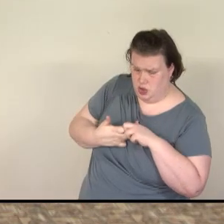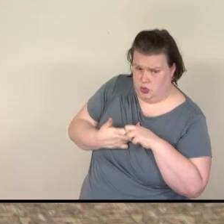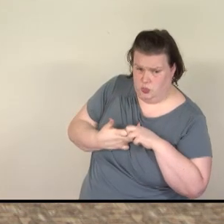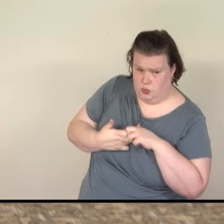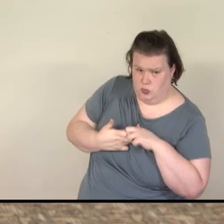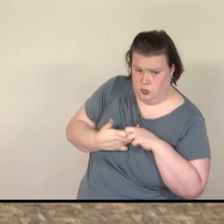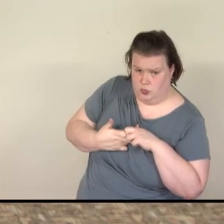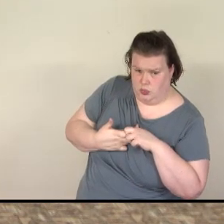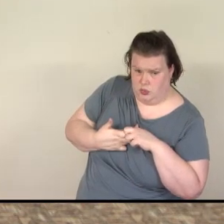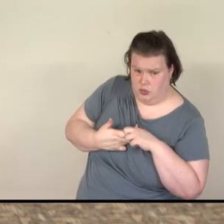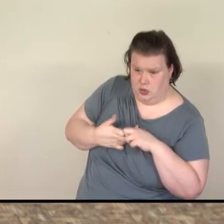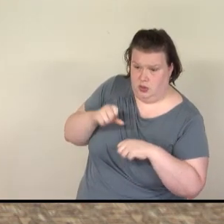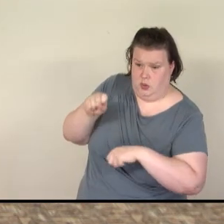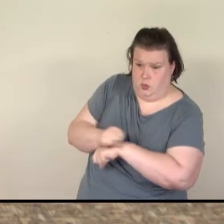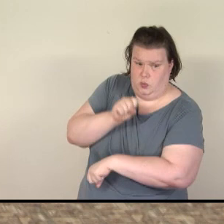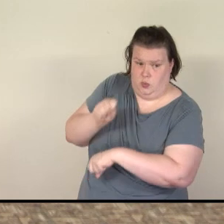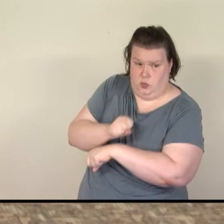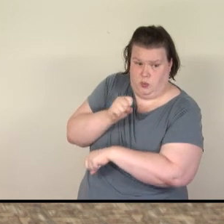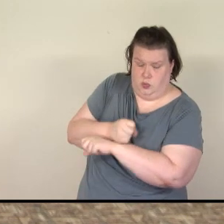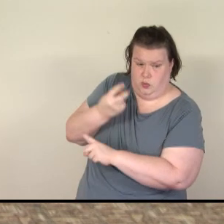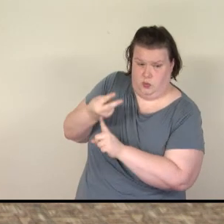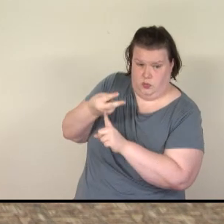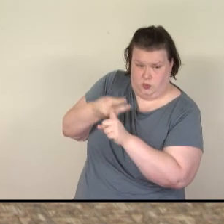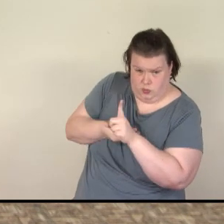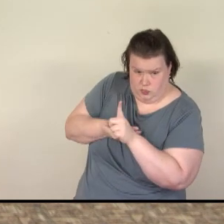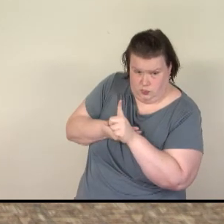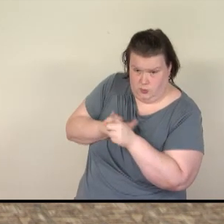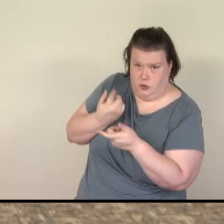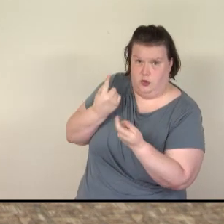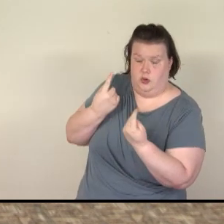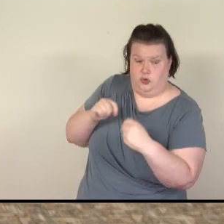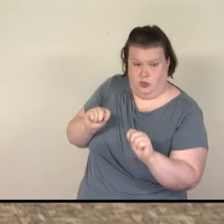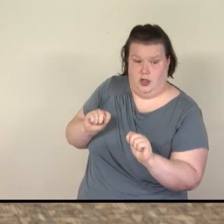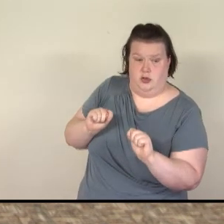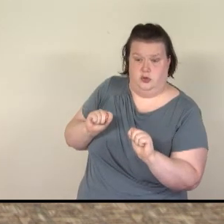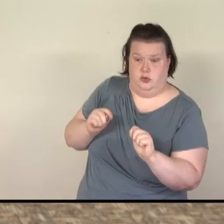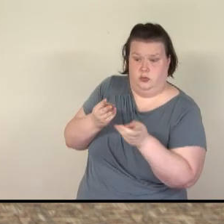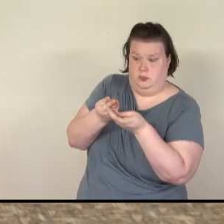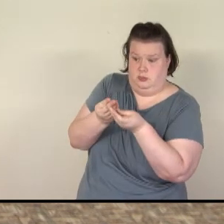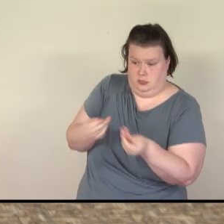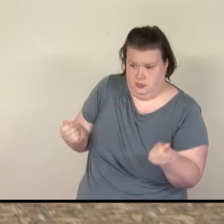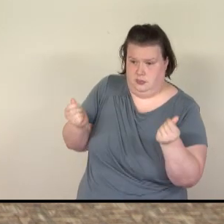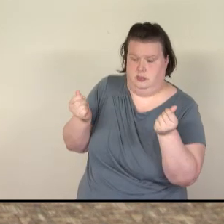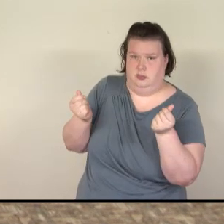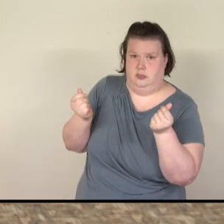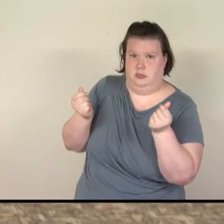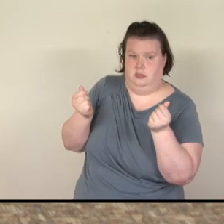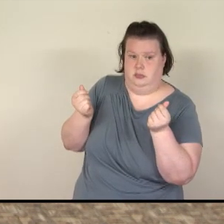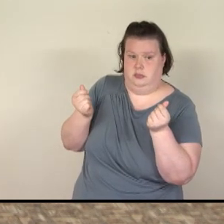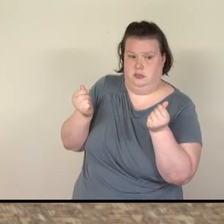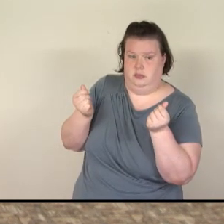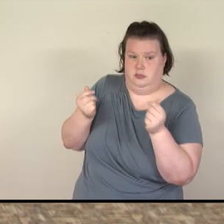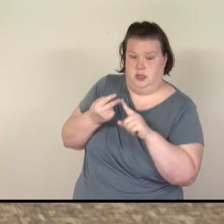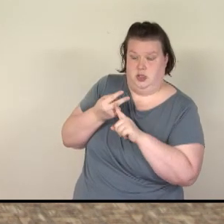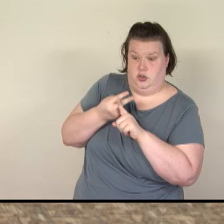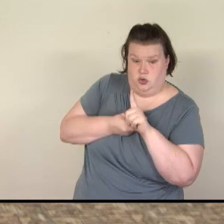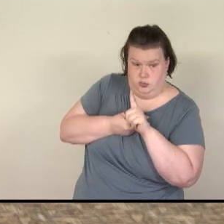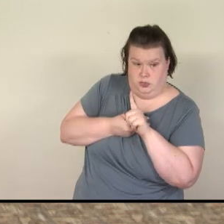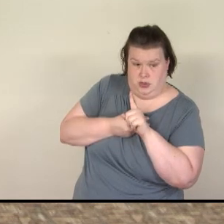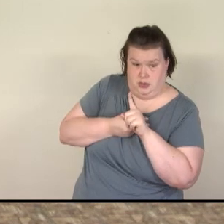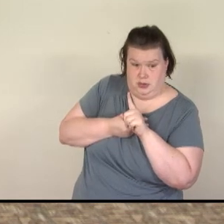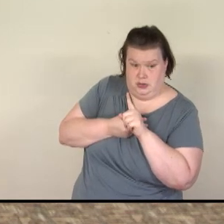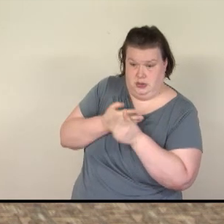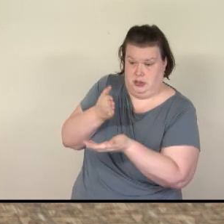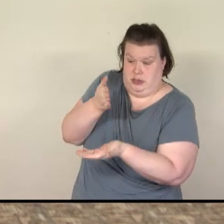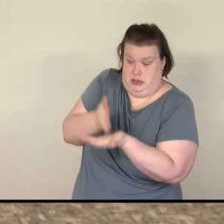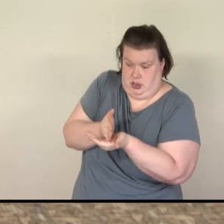We worked for 2 months to try to settle this deal, and finally, after 2 months, we stopped the concrete, kept